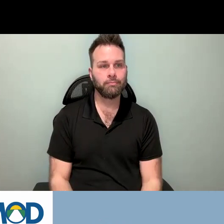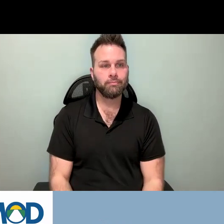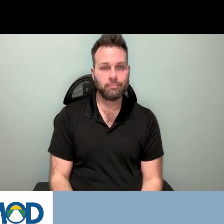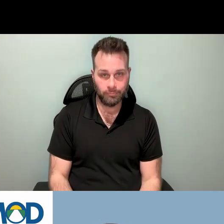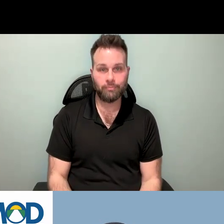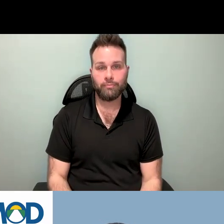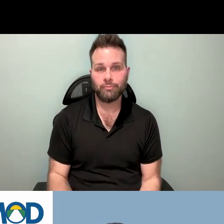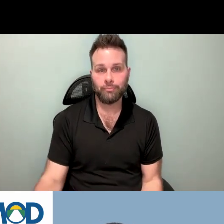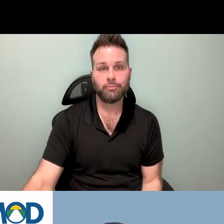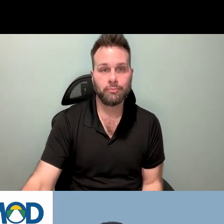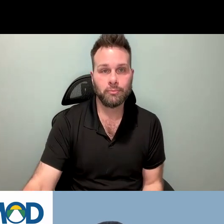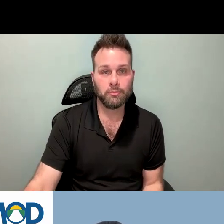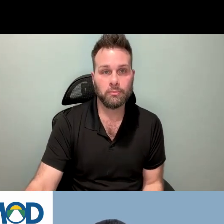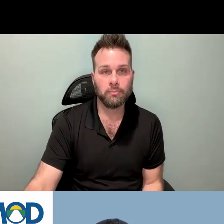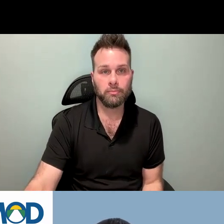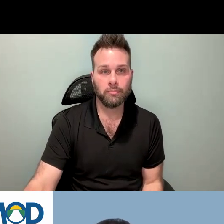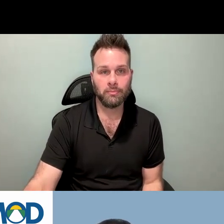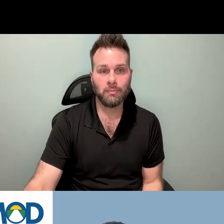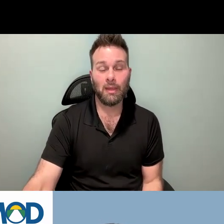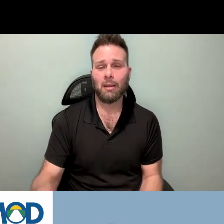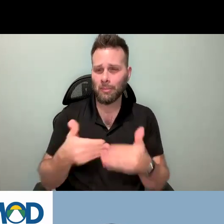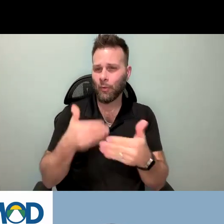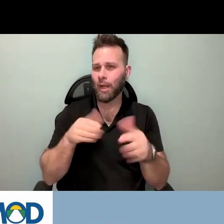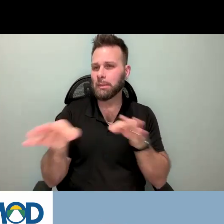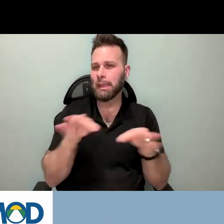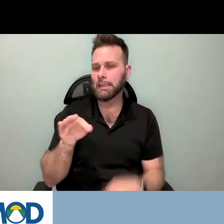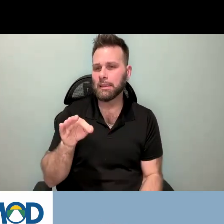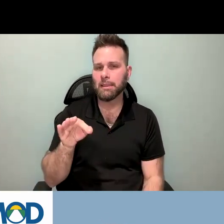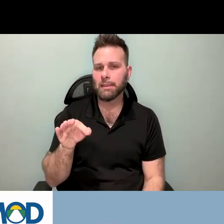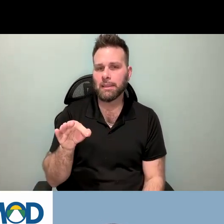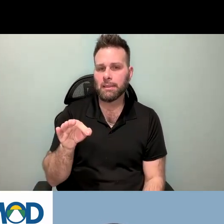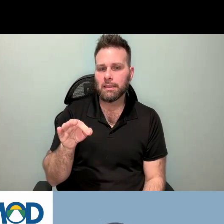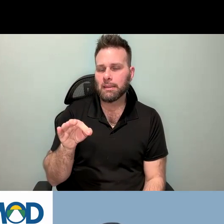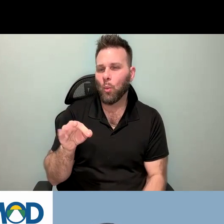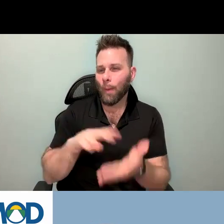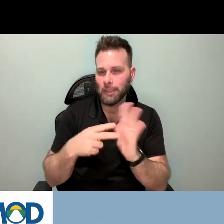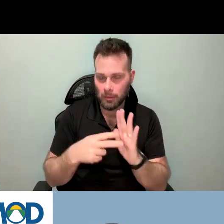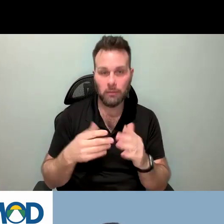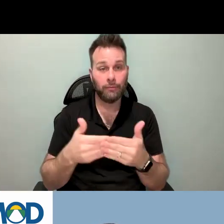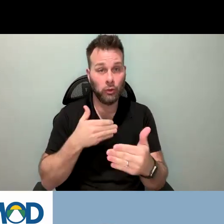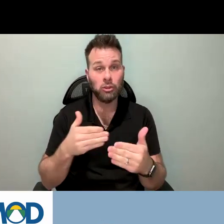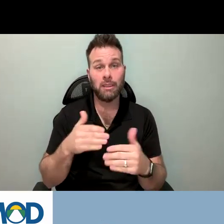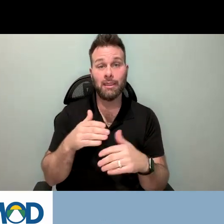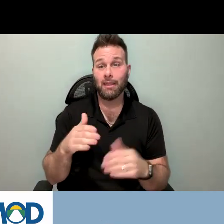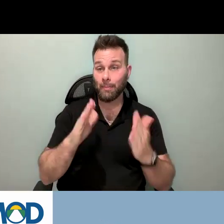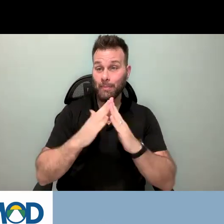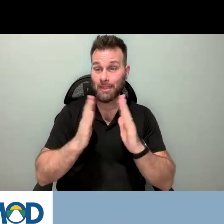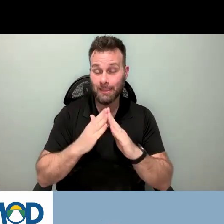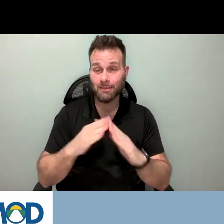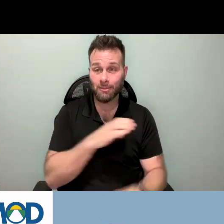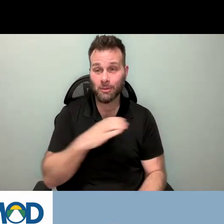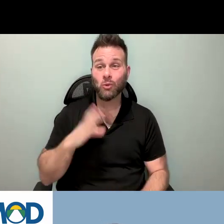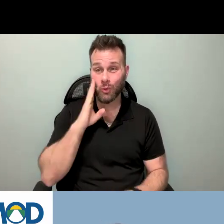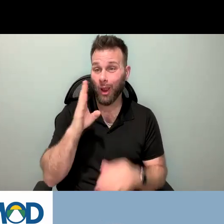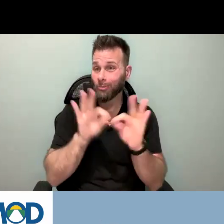So municipal, actually, before I start diving into that, municipal commissions on disabilities are going to play a